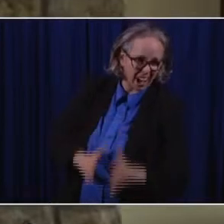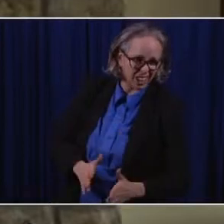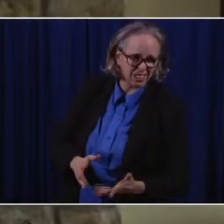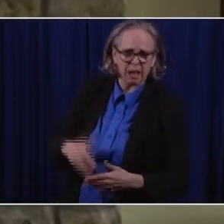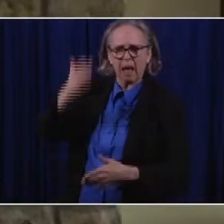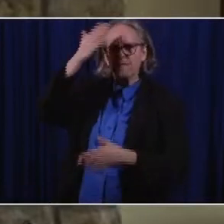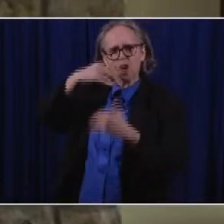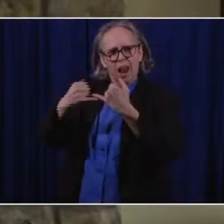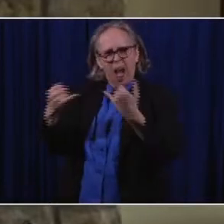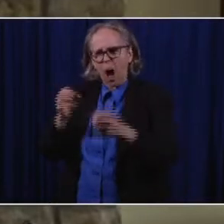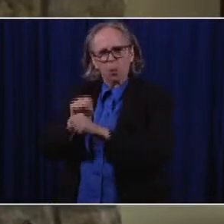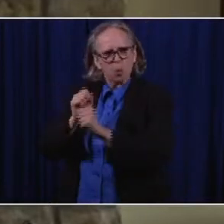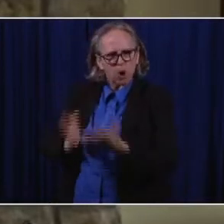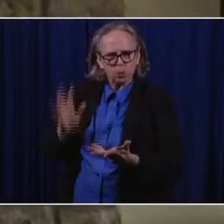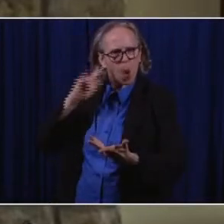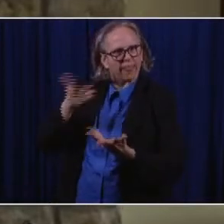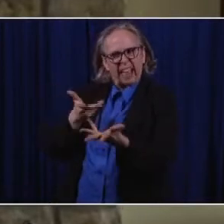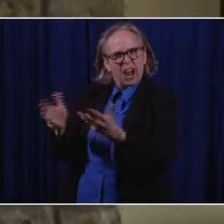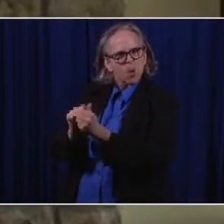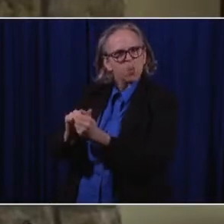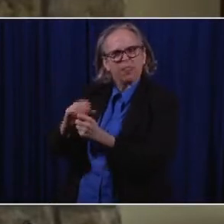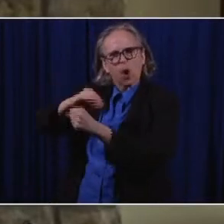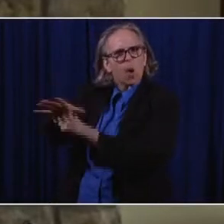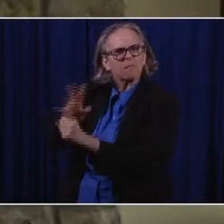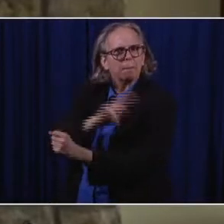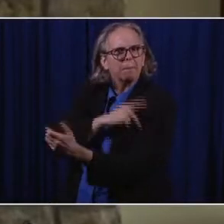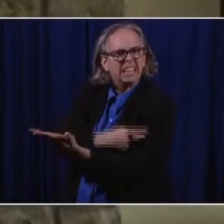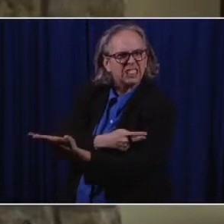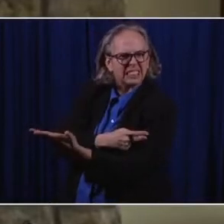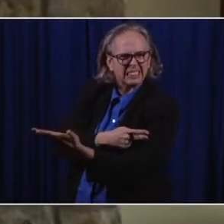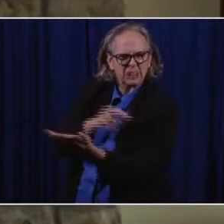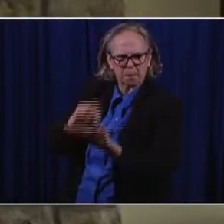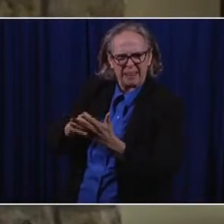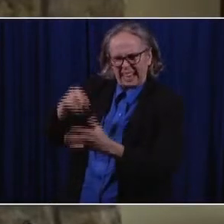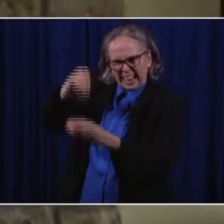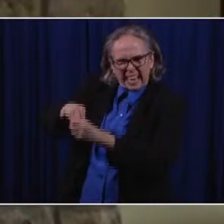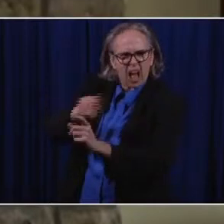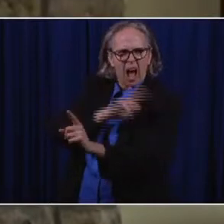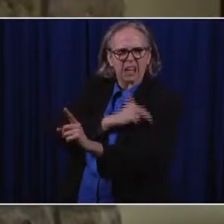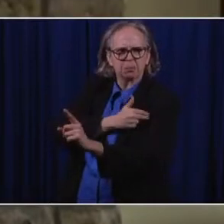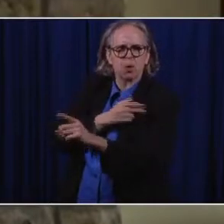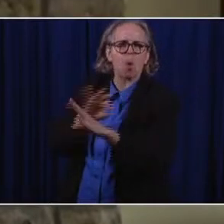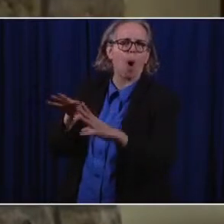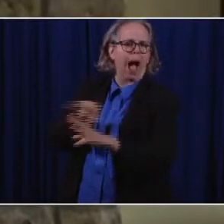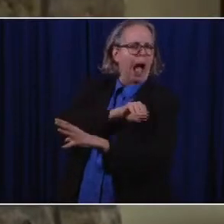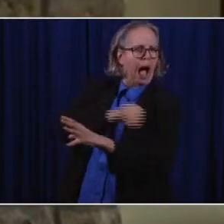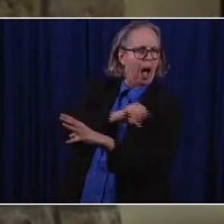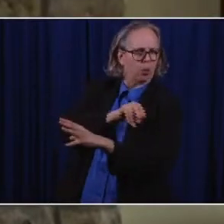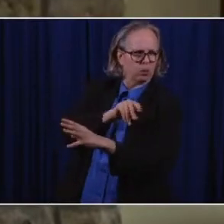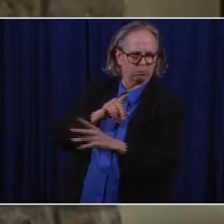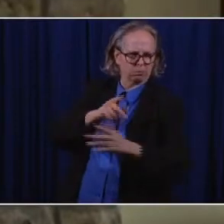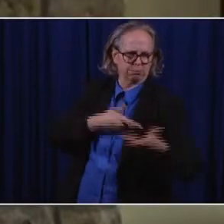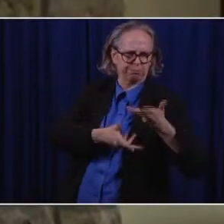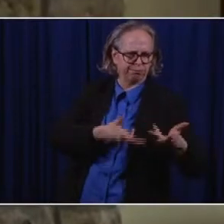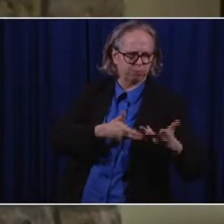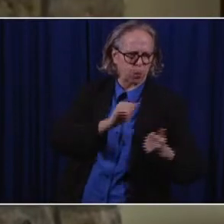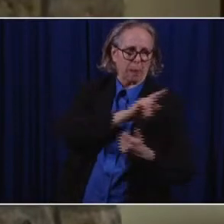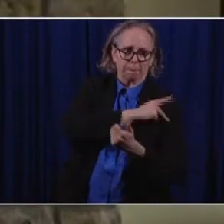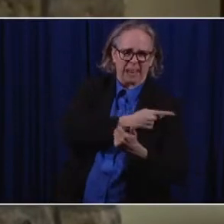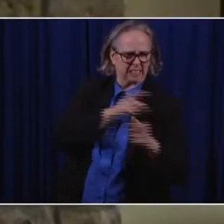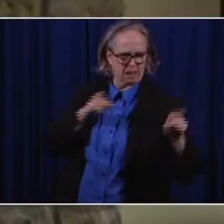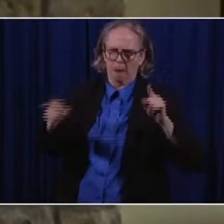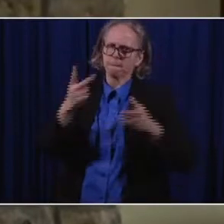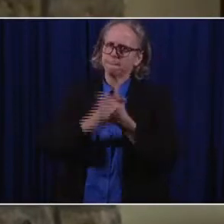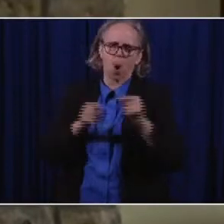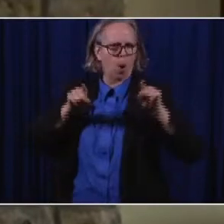patients, whether that be in a hospital or outside the hospital, that they should be, at the